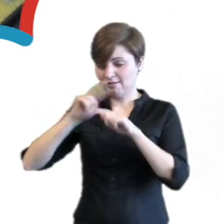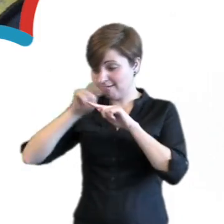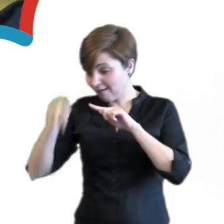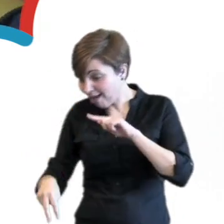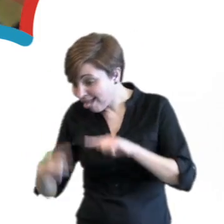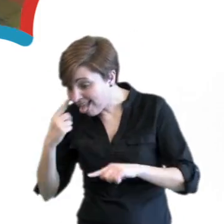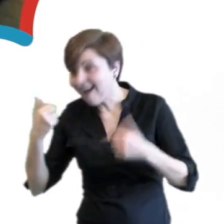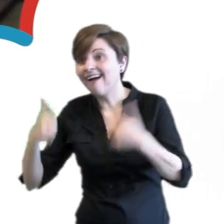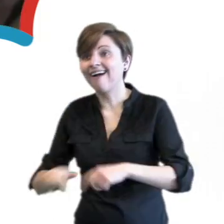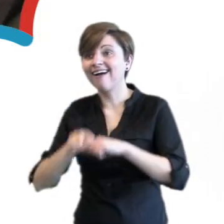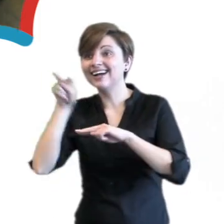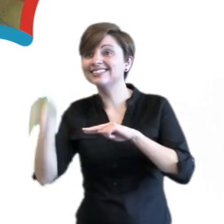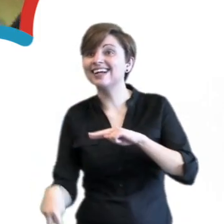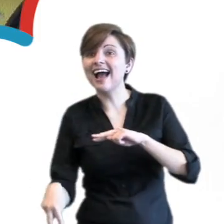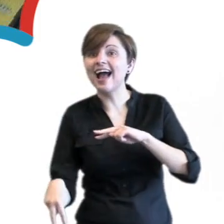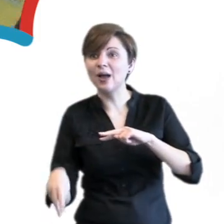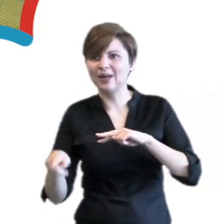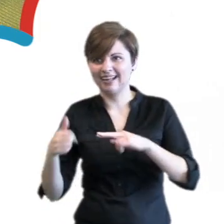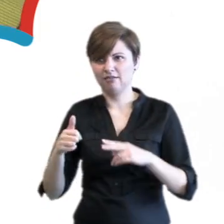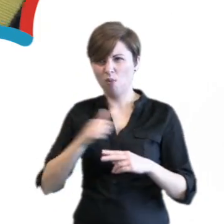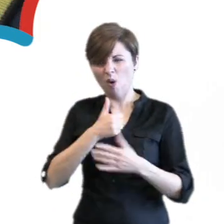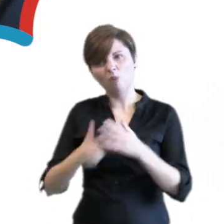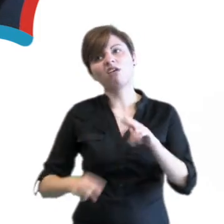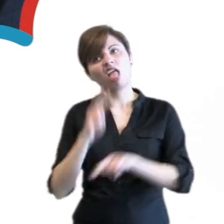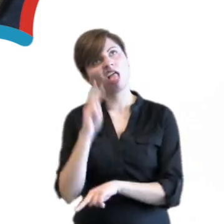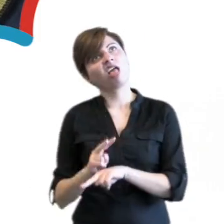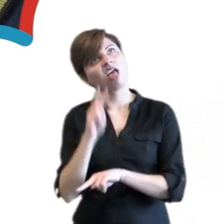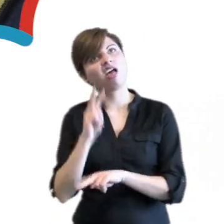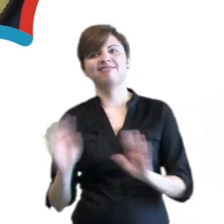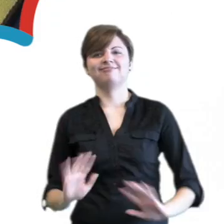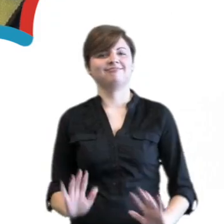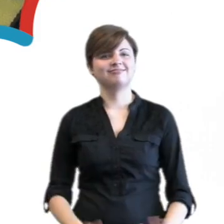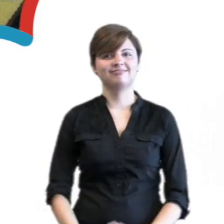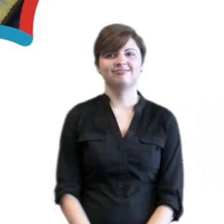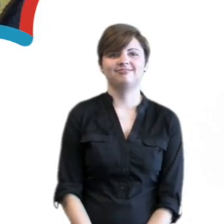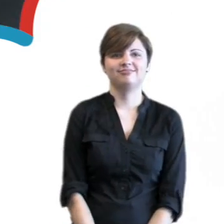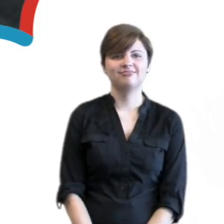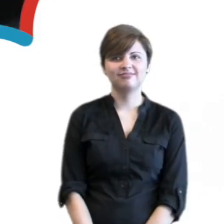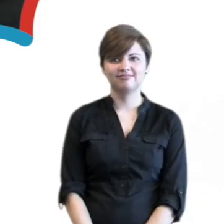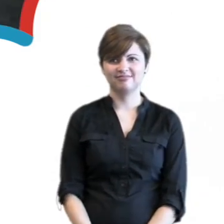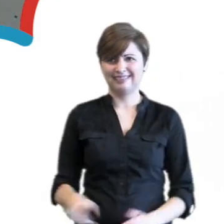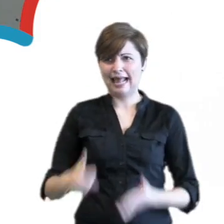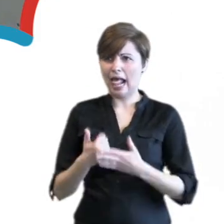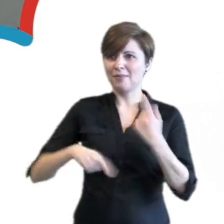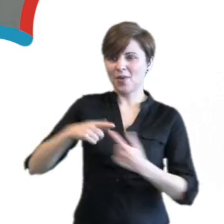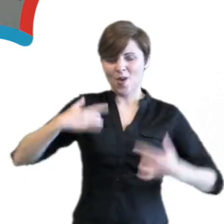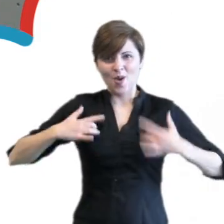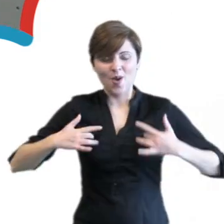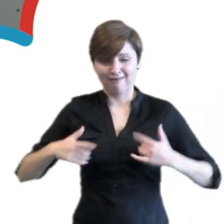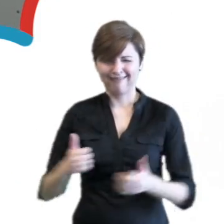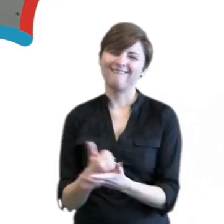what's underneath for a change, instead of seeing what's ahead of them or above them all the time. It gives